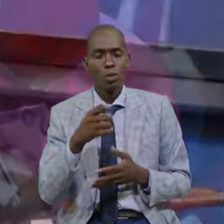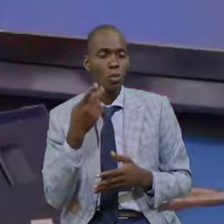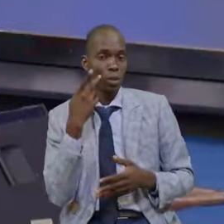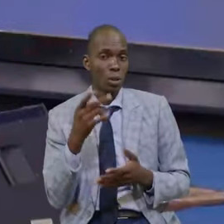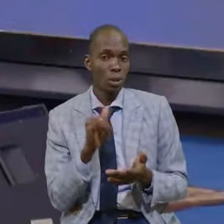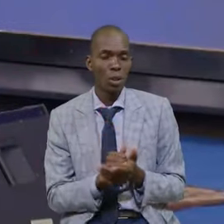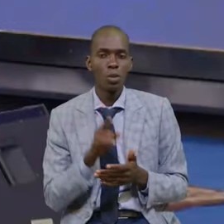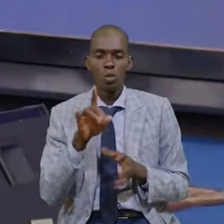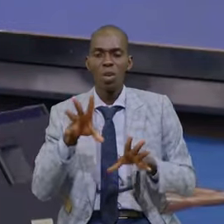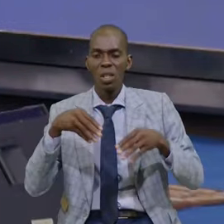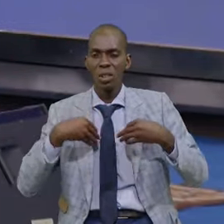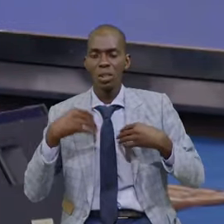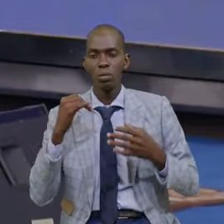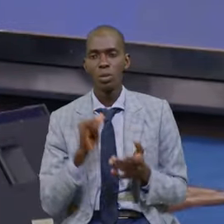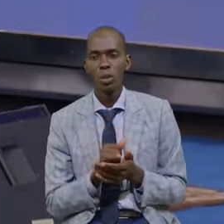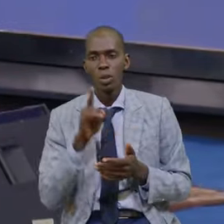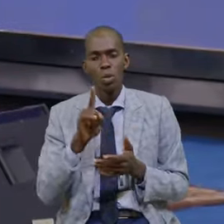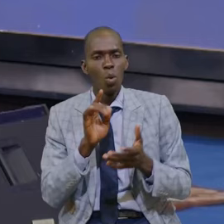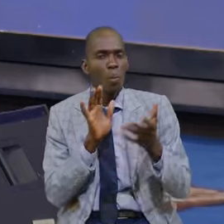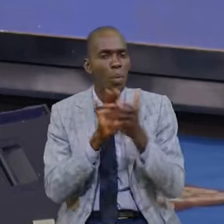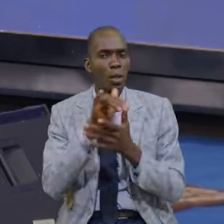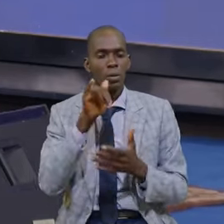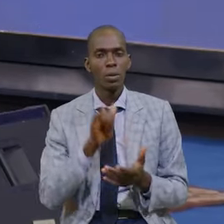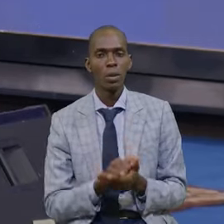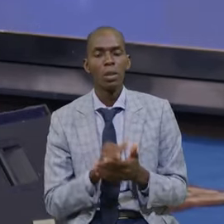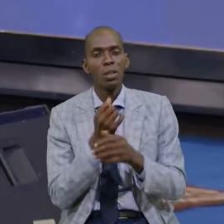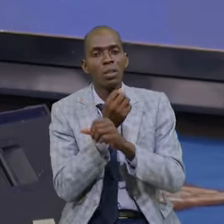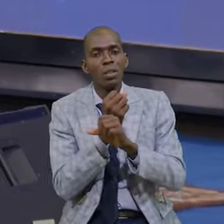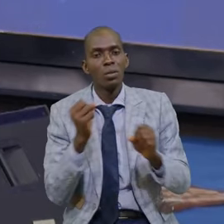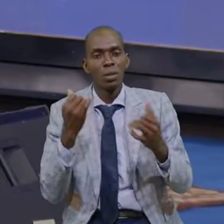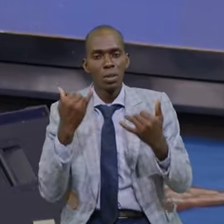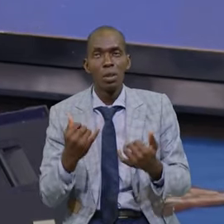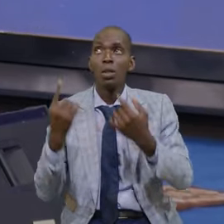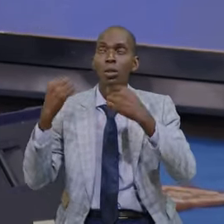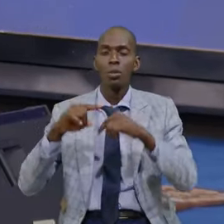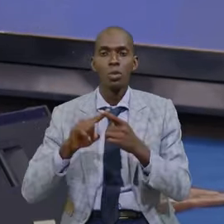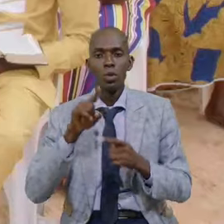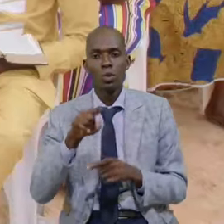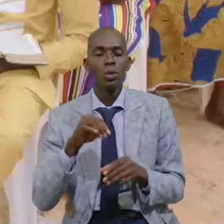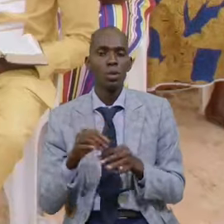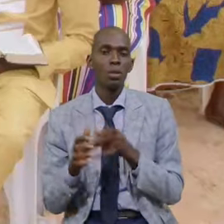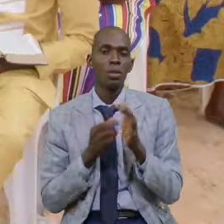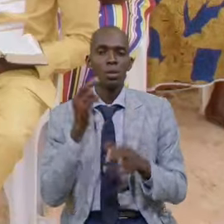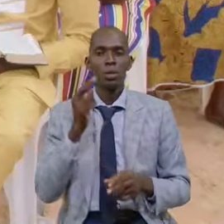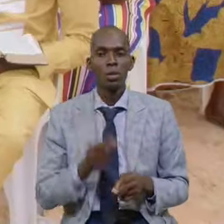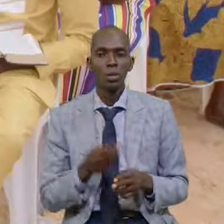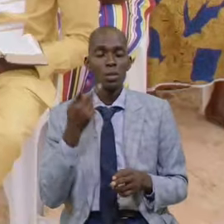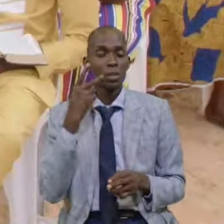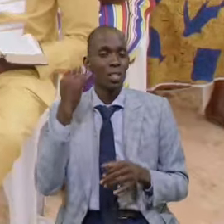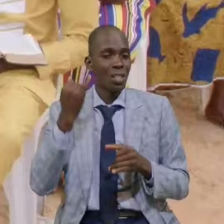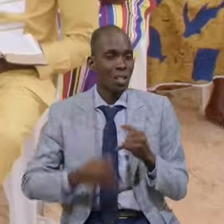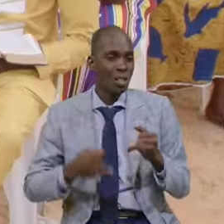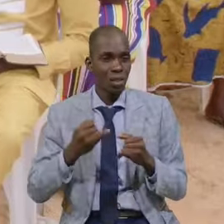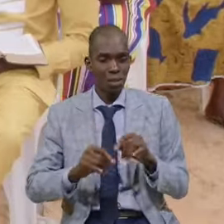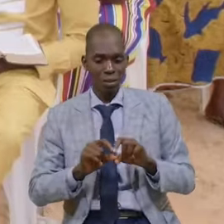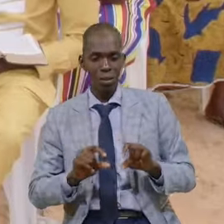You believe that. Salvation comes to you in Jesus' name. Look at the last line there.